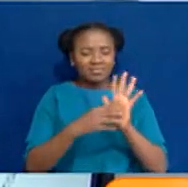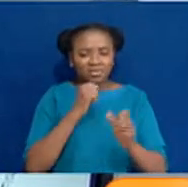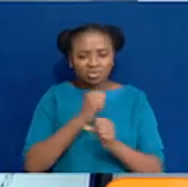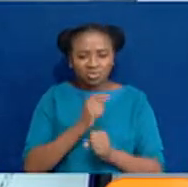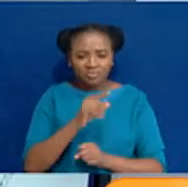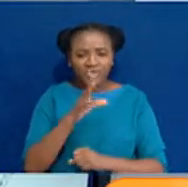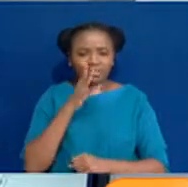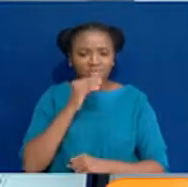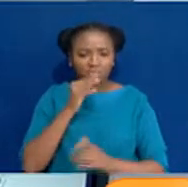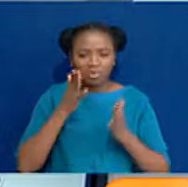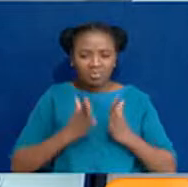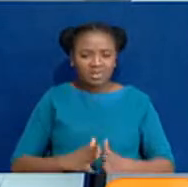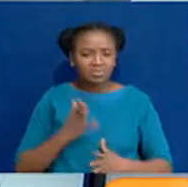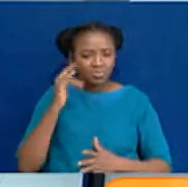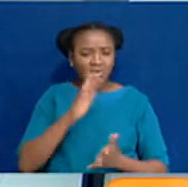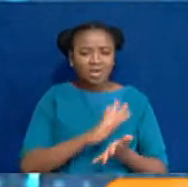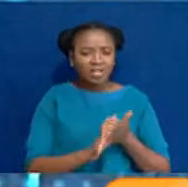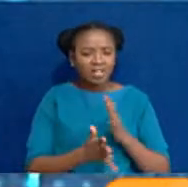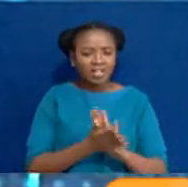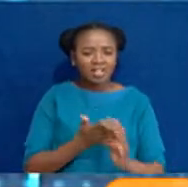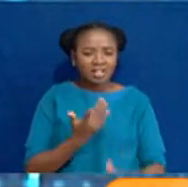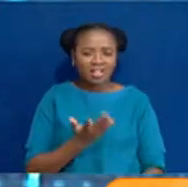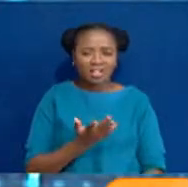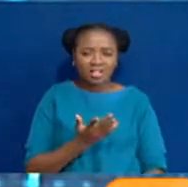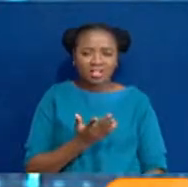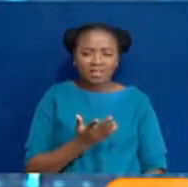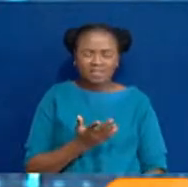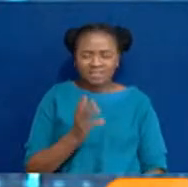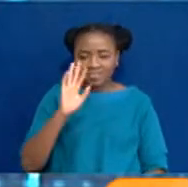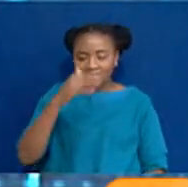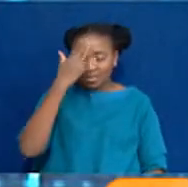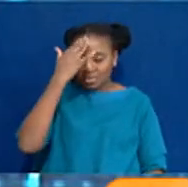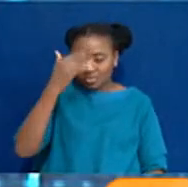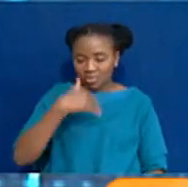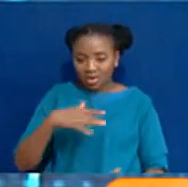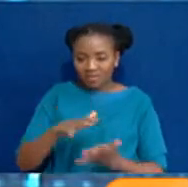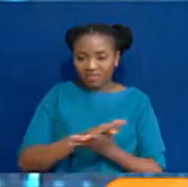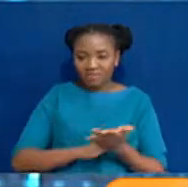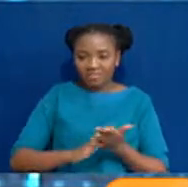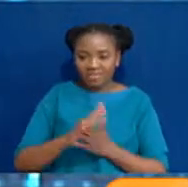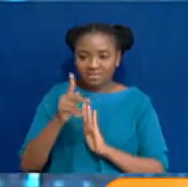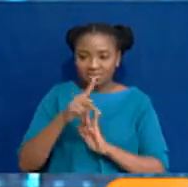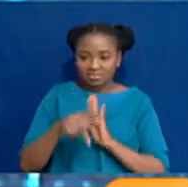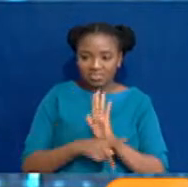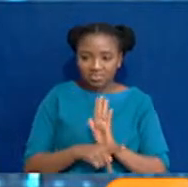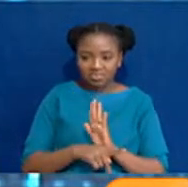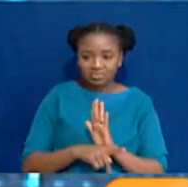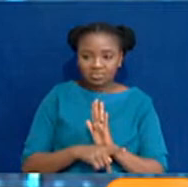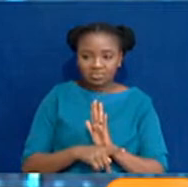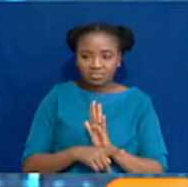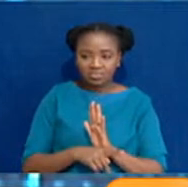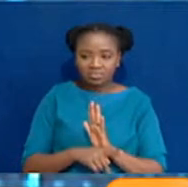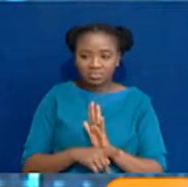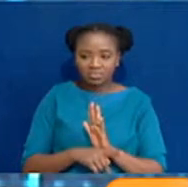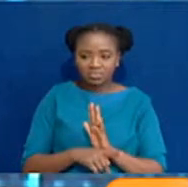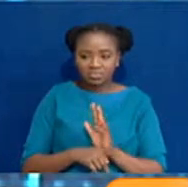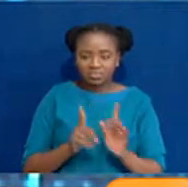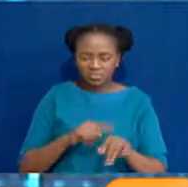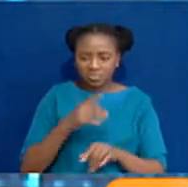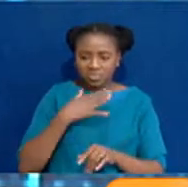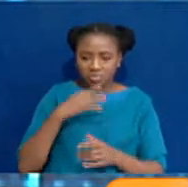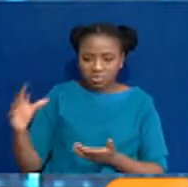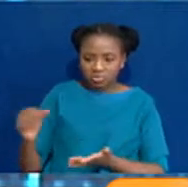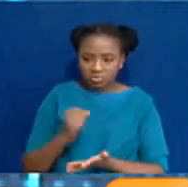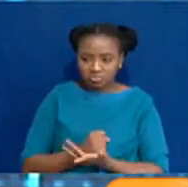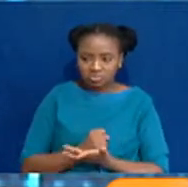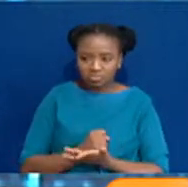still vacant? You see, there are basic tenets or basic principles which govern recruitment processes. When you want to recruit